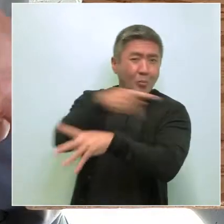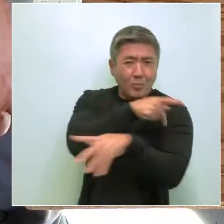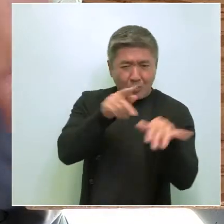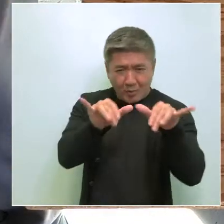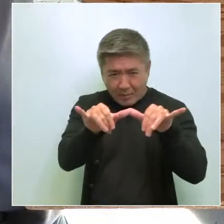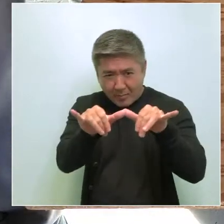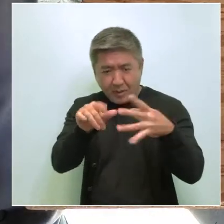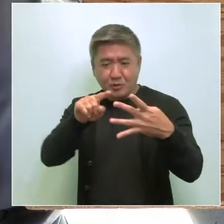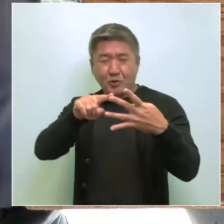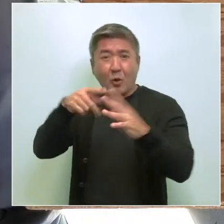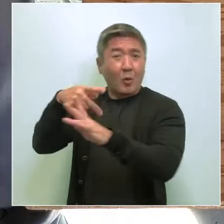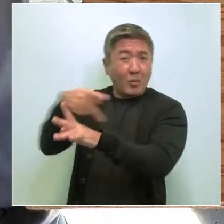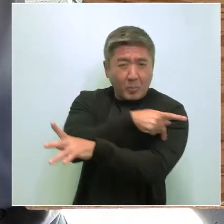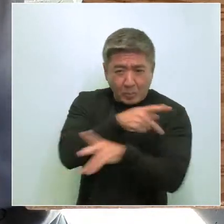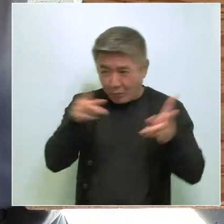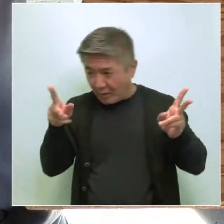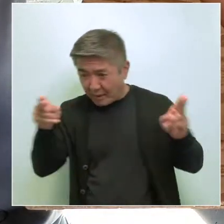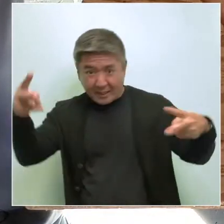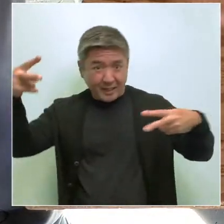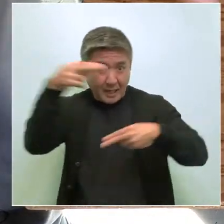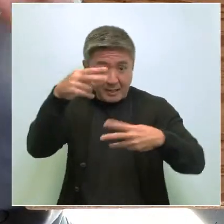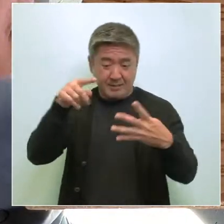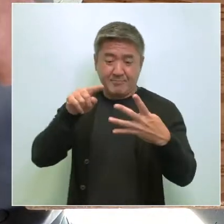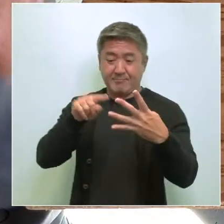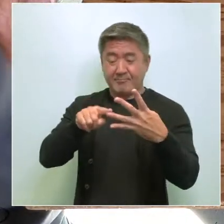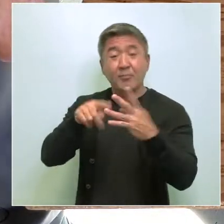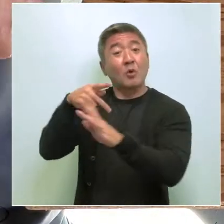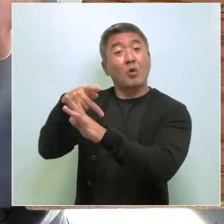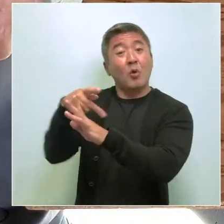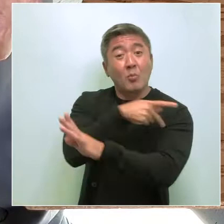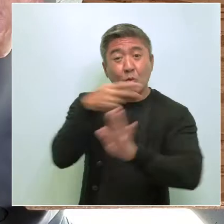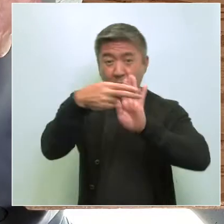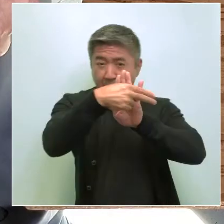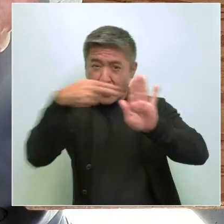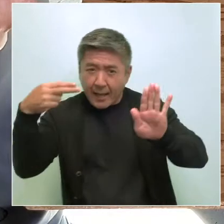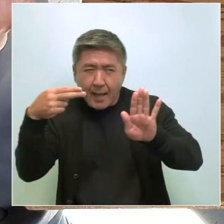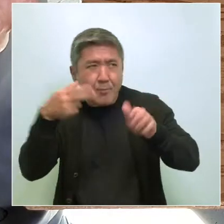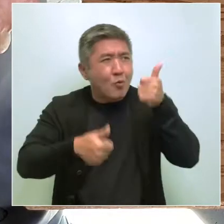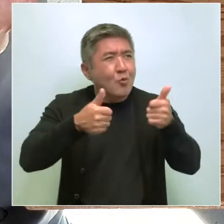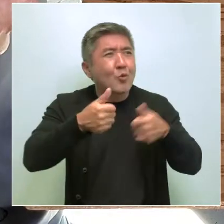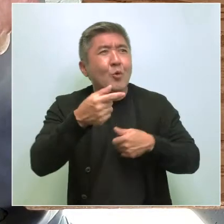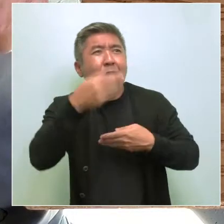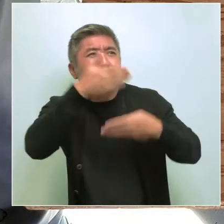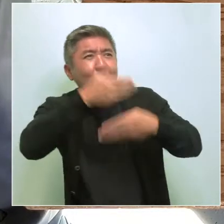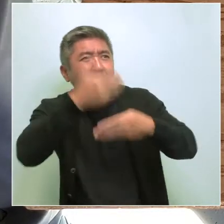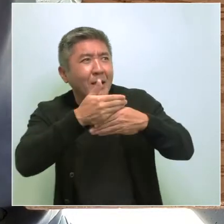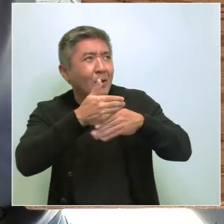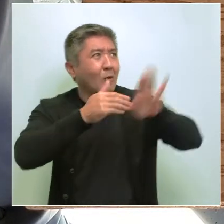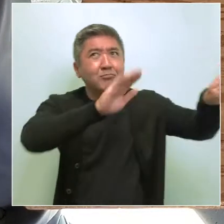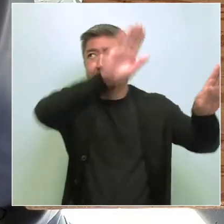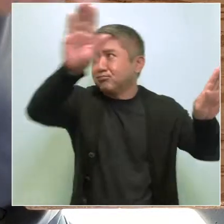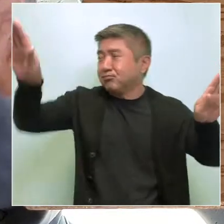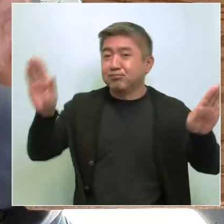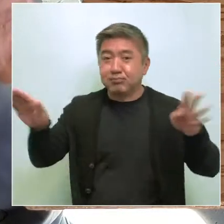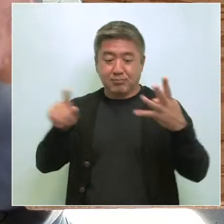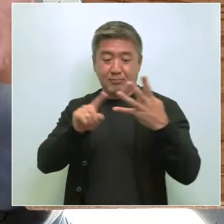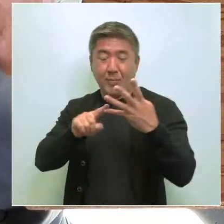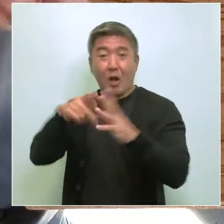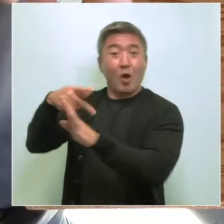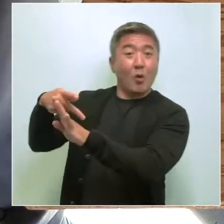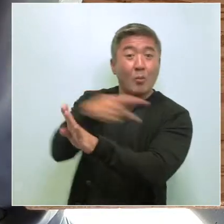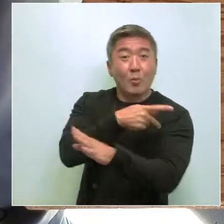panel, pre-cut, pre-label, so we know which panel goes with which window, and